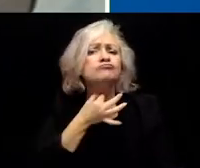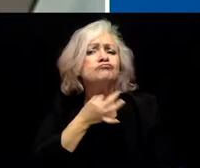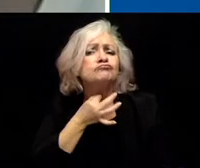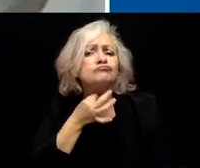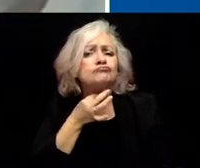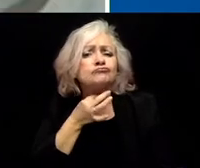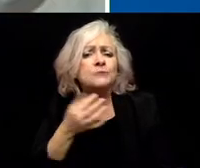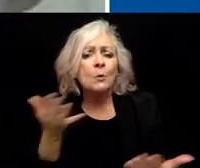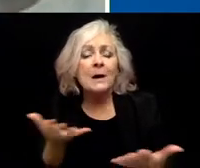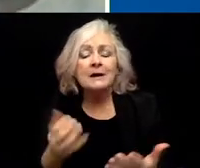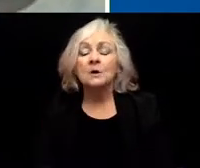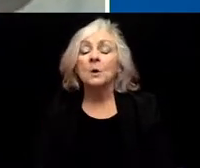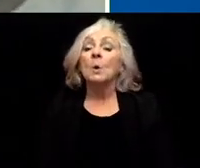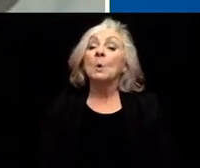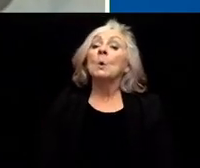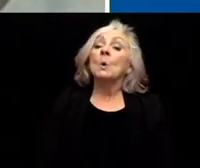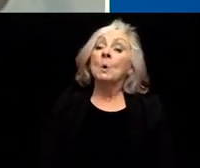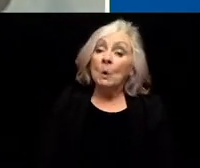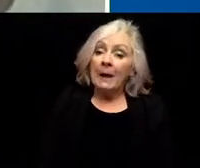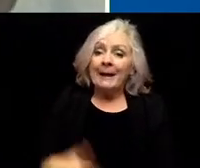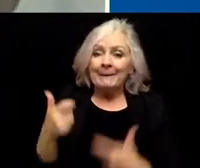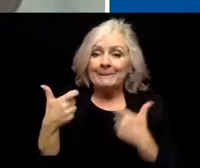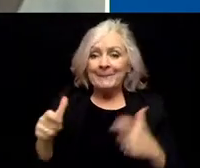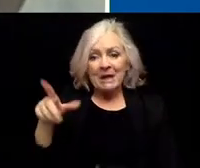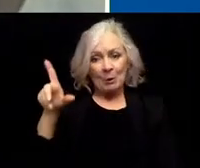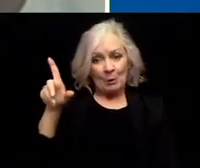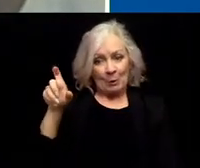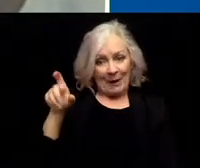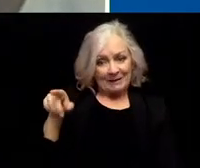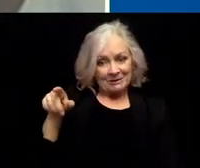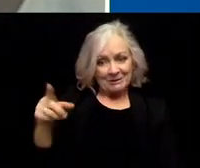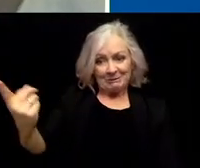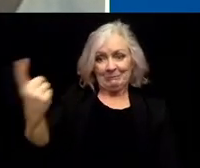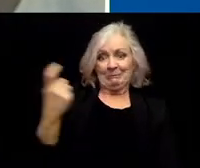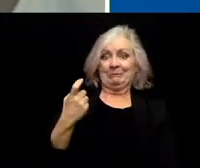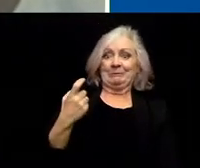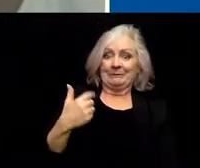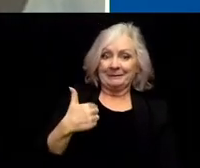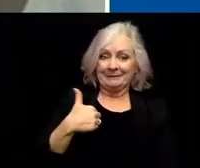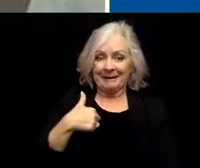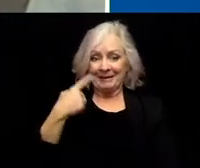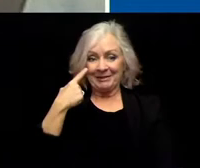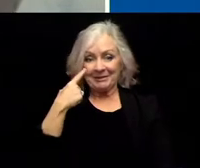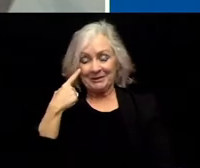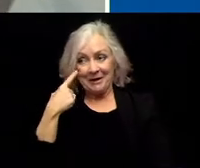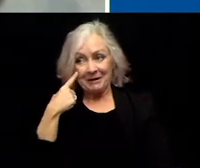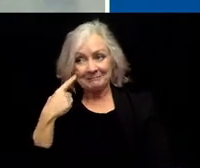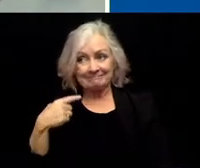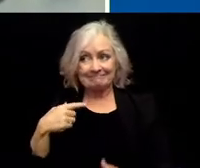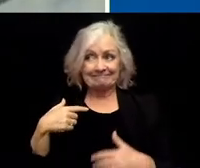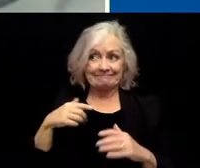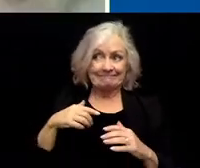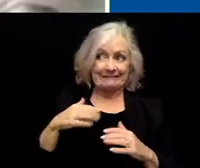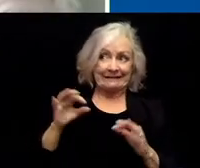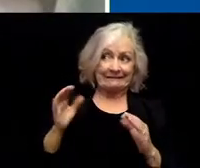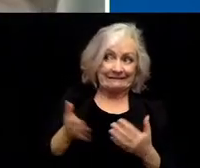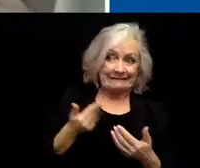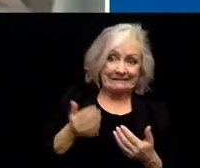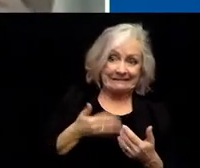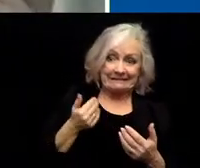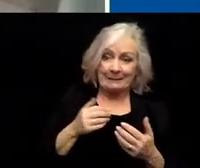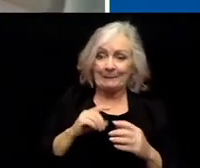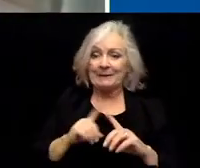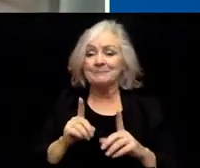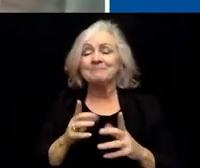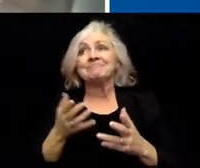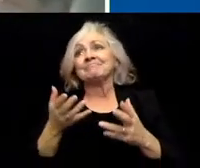It's a big question. I thought I was, you know, taking a break from the questions and answers, the debate that goes on here. Hopefully this won't be too controversial.